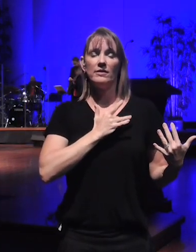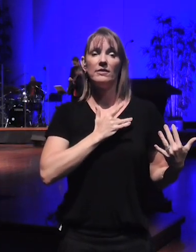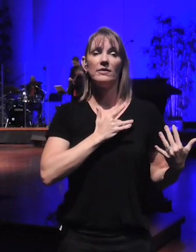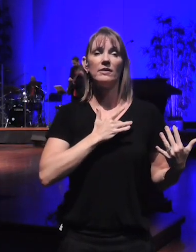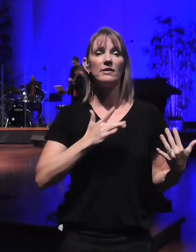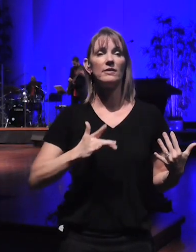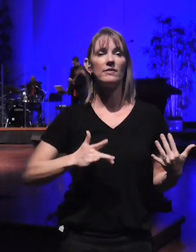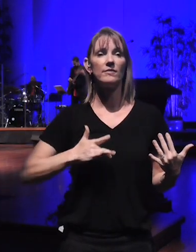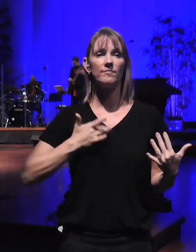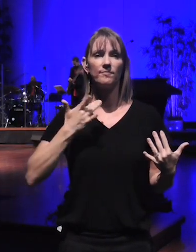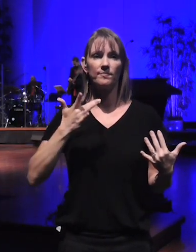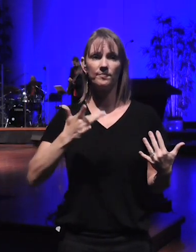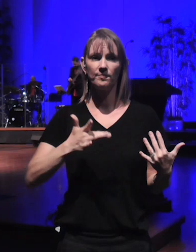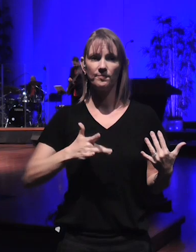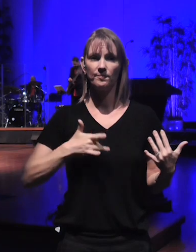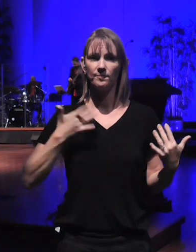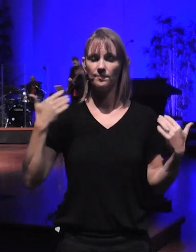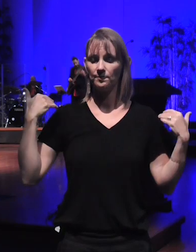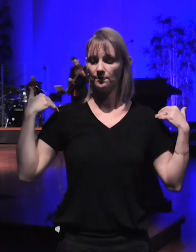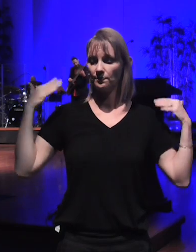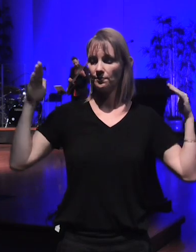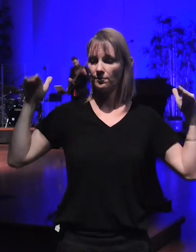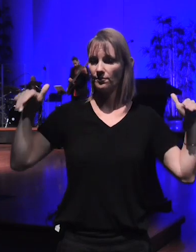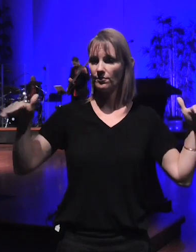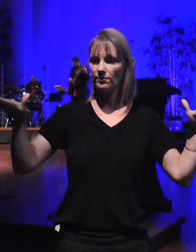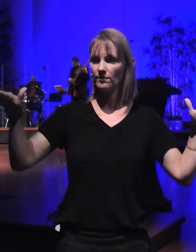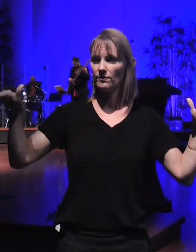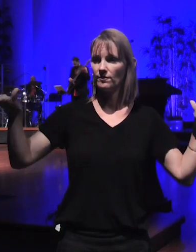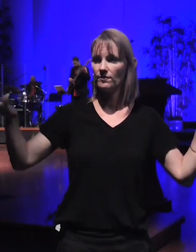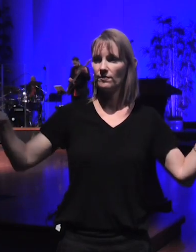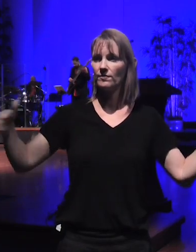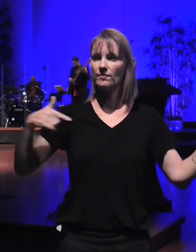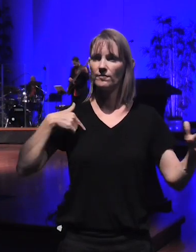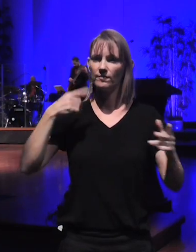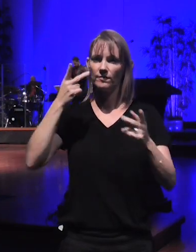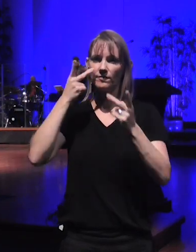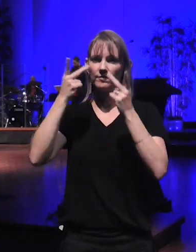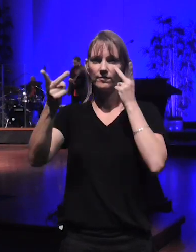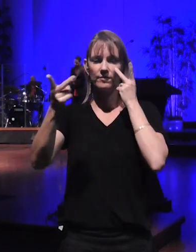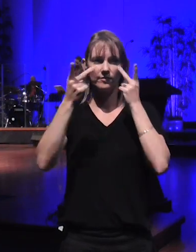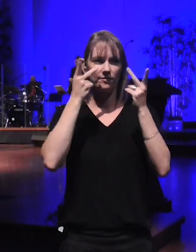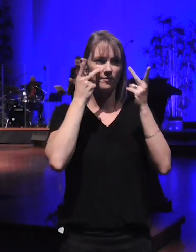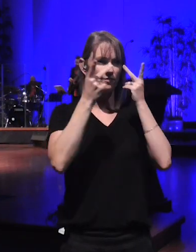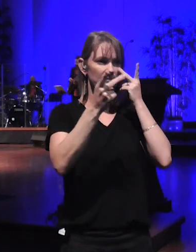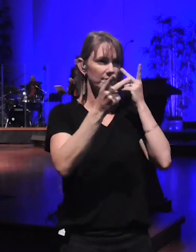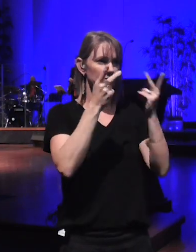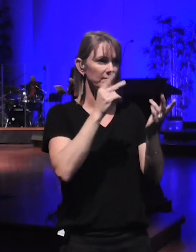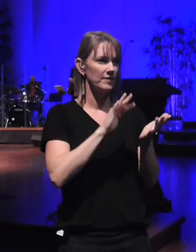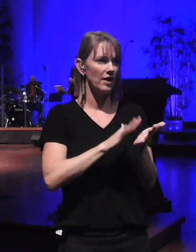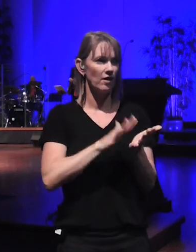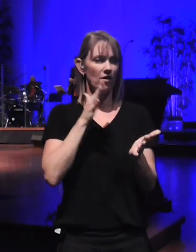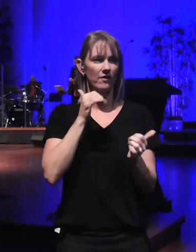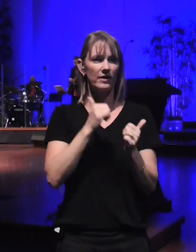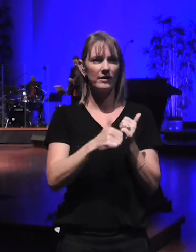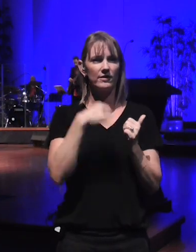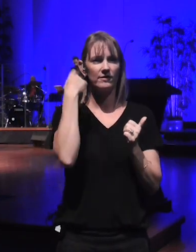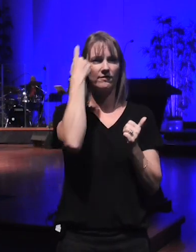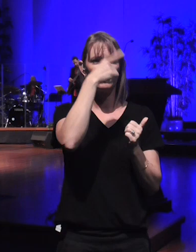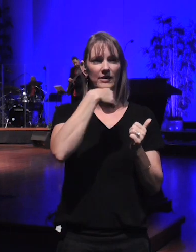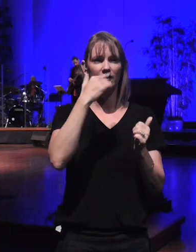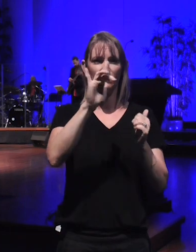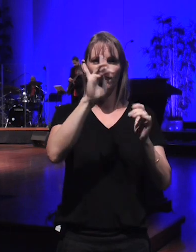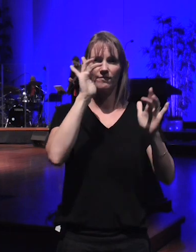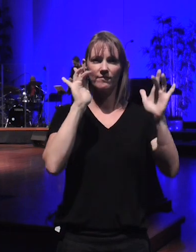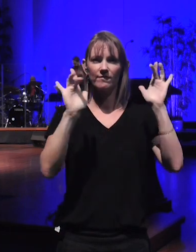grace. I can hear the brush of angel wings. I see glory on